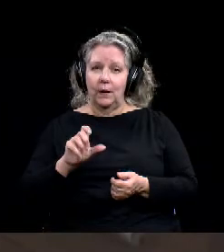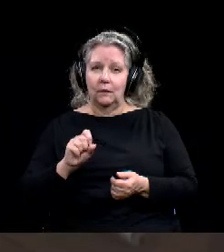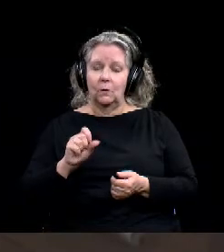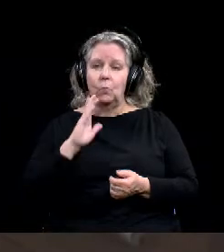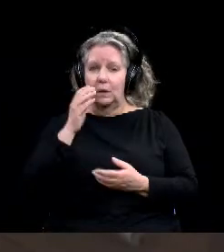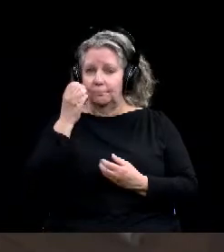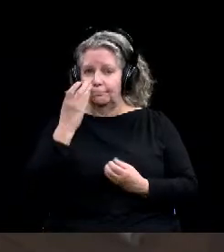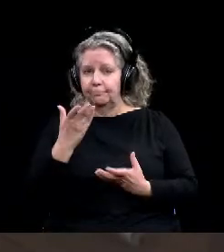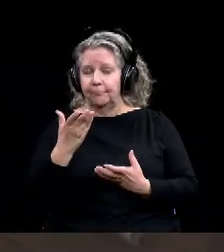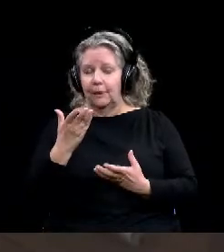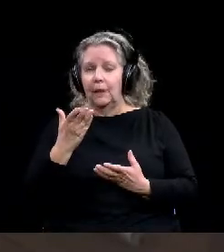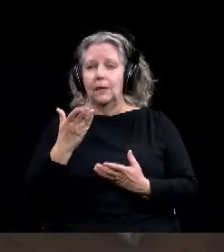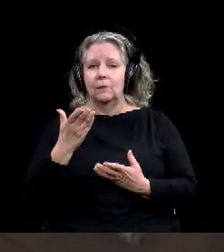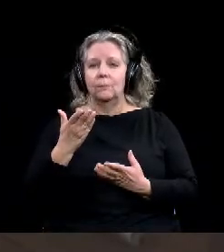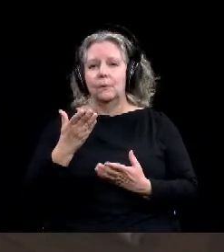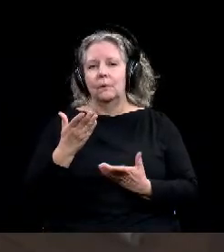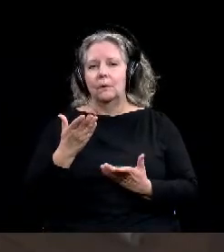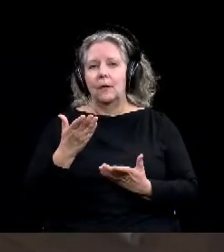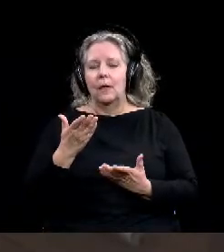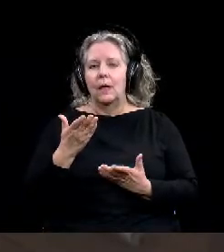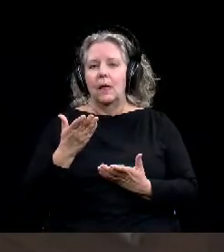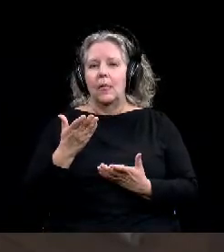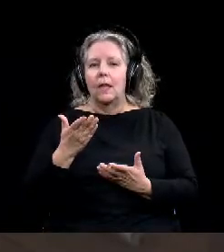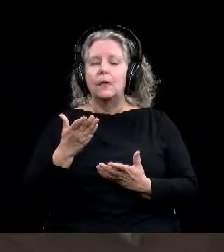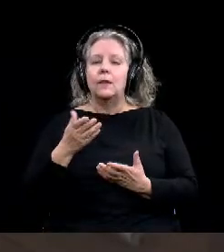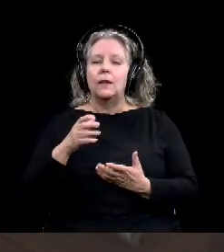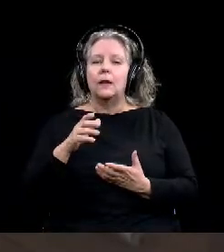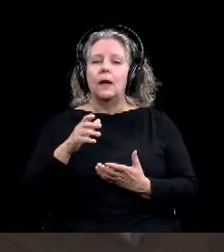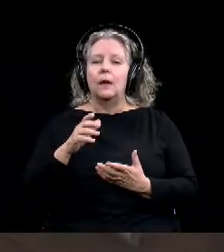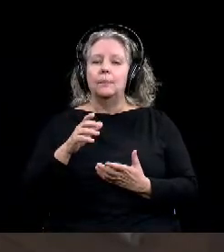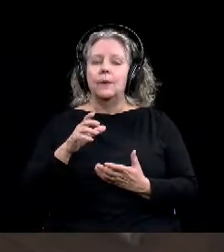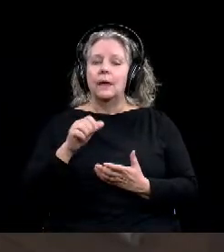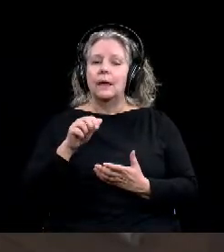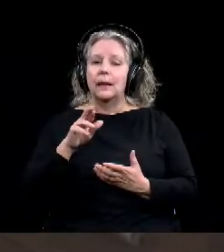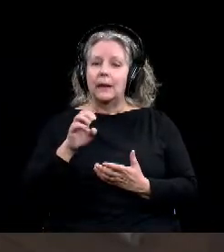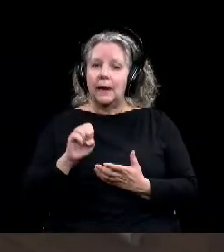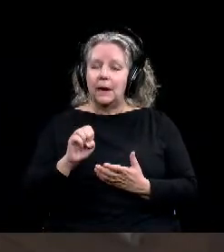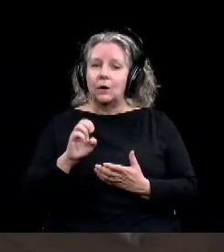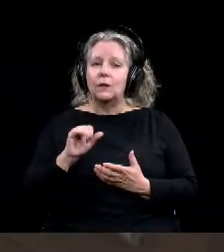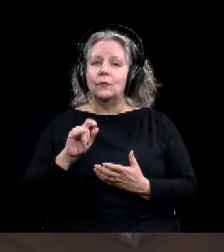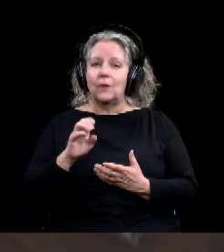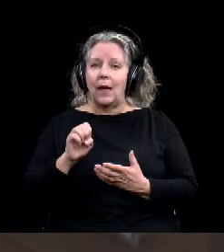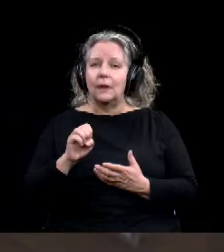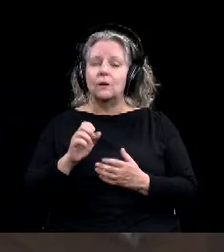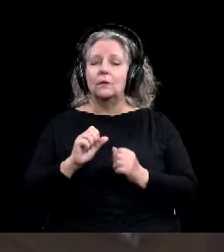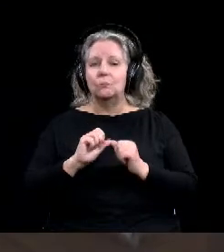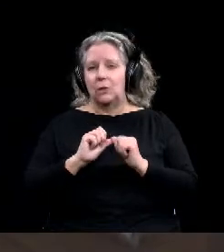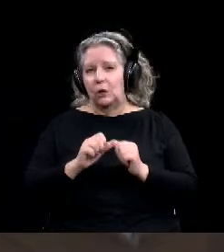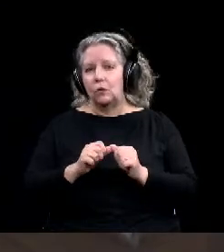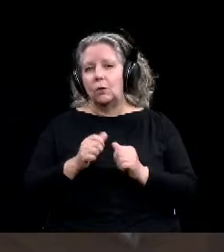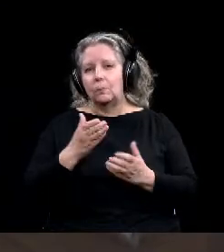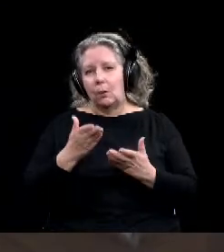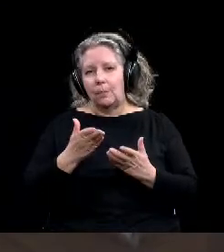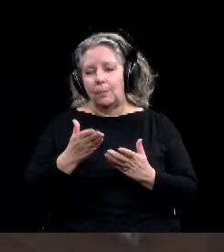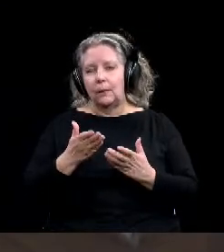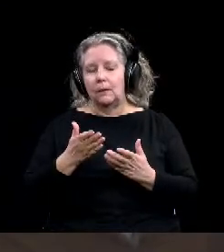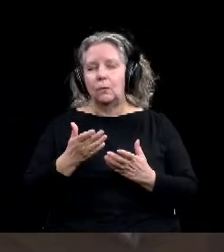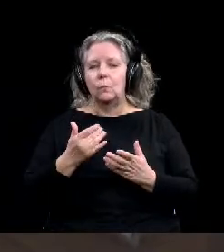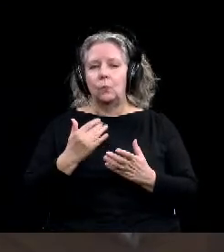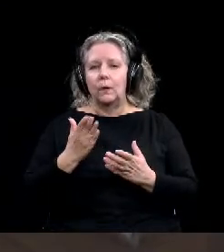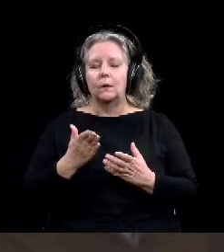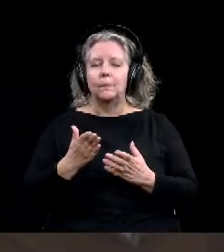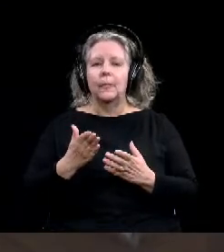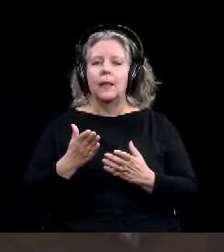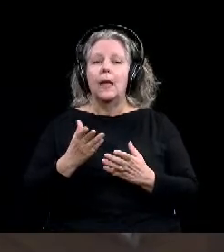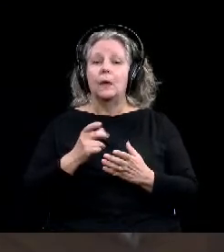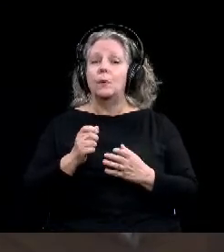more improbable than probable, but we'll continue to monitor this data closely and ensure that we have a good plan for the citizens